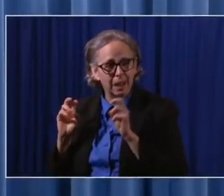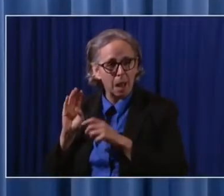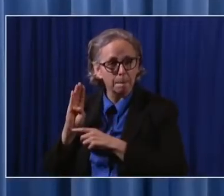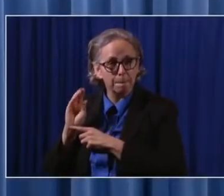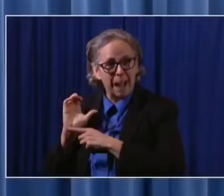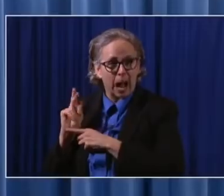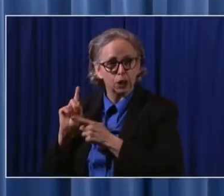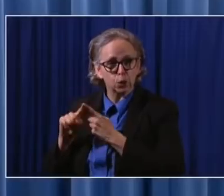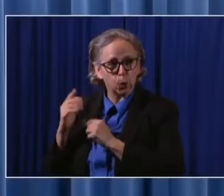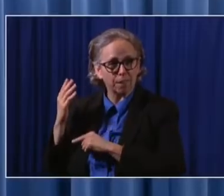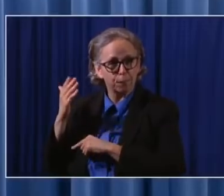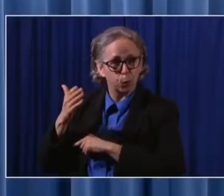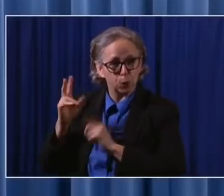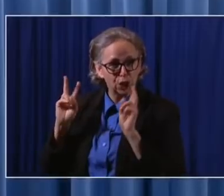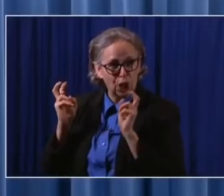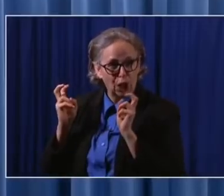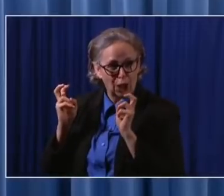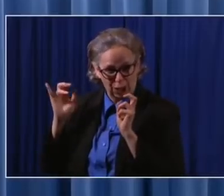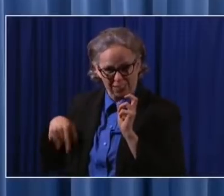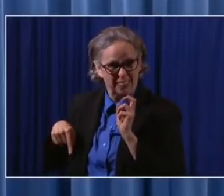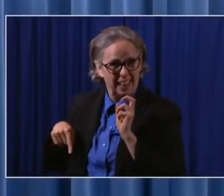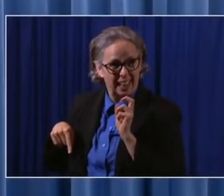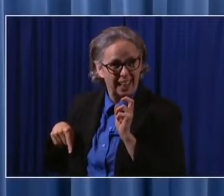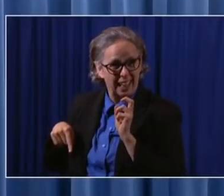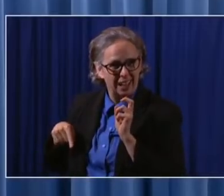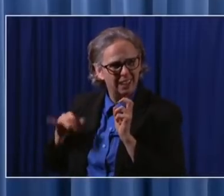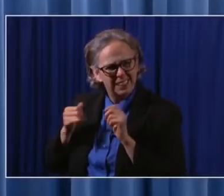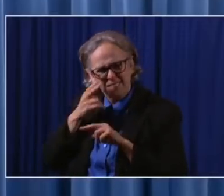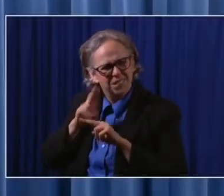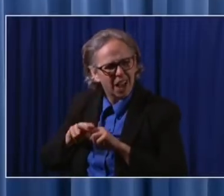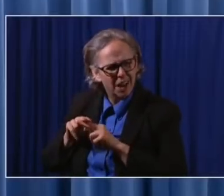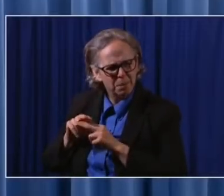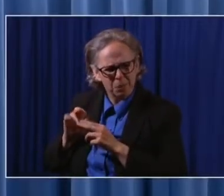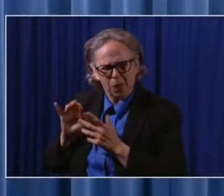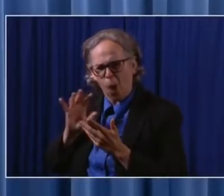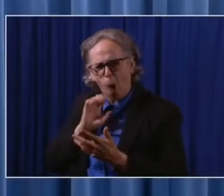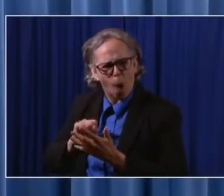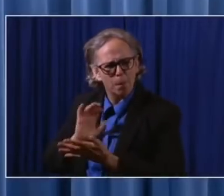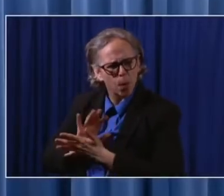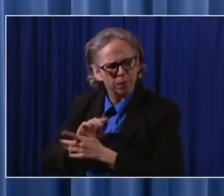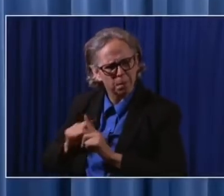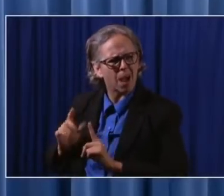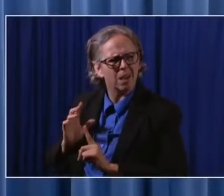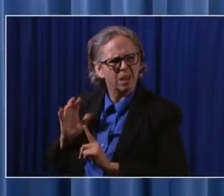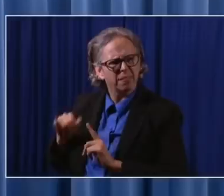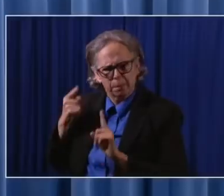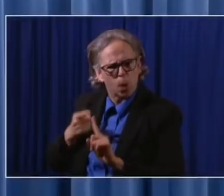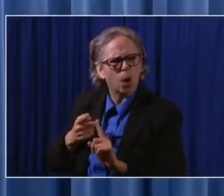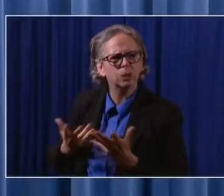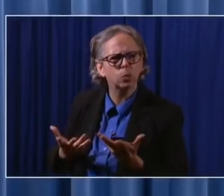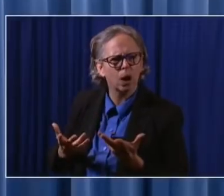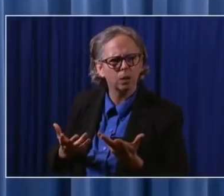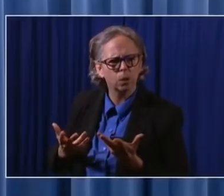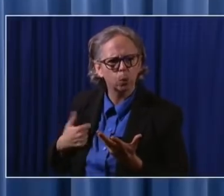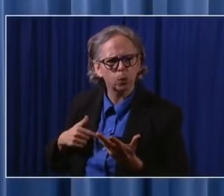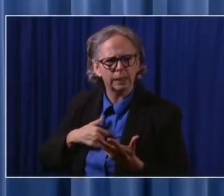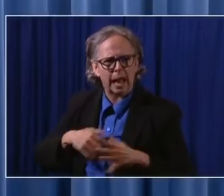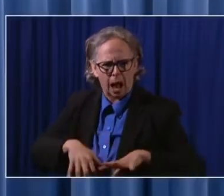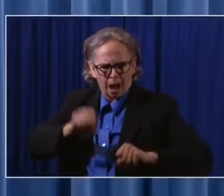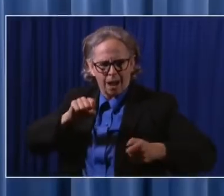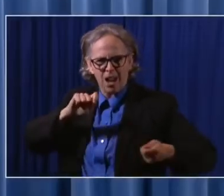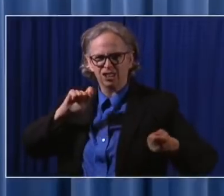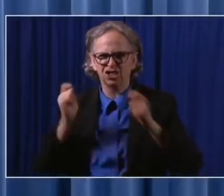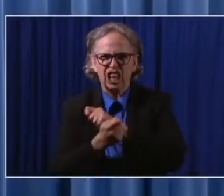fun to watch. But the point is, there's alternative futures. There always are. It's which pathway we take, what we